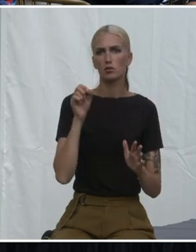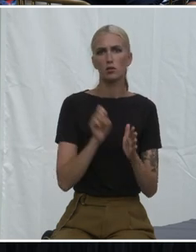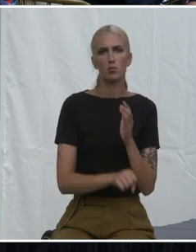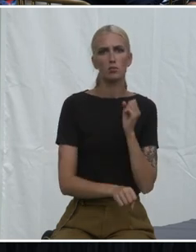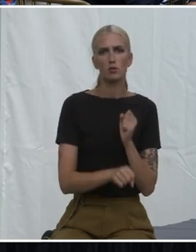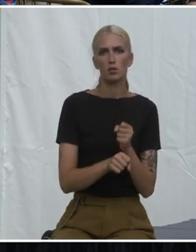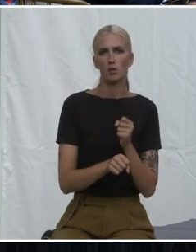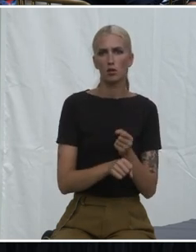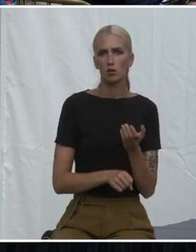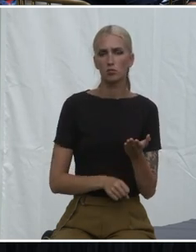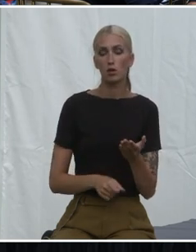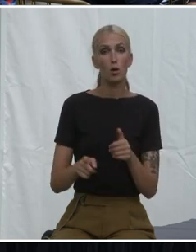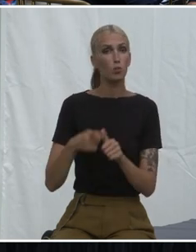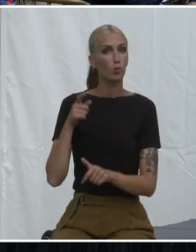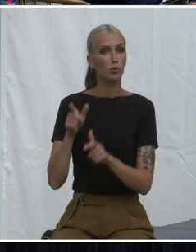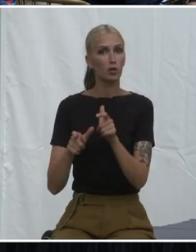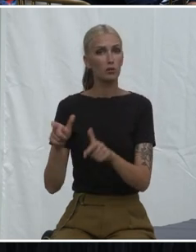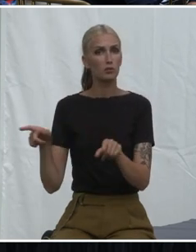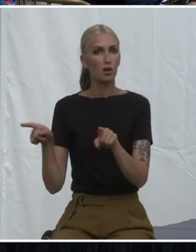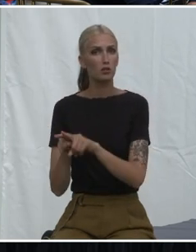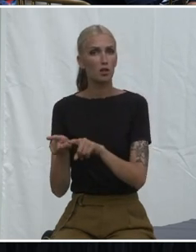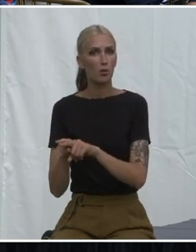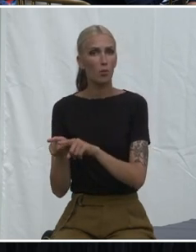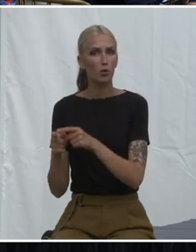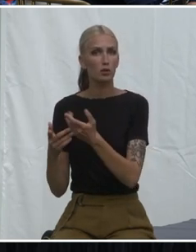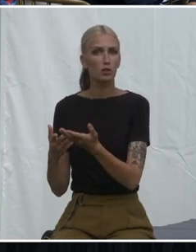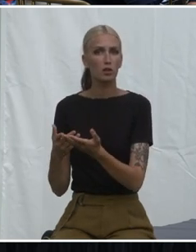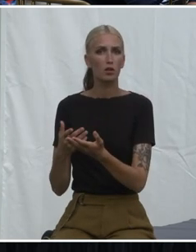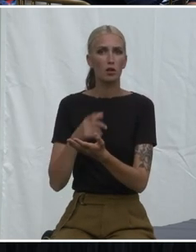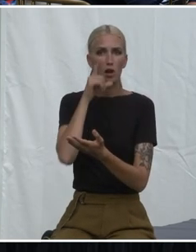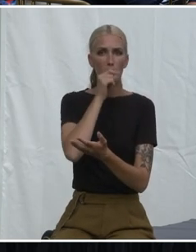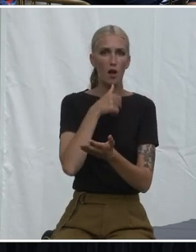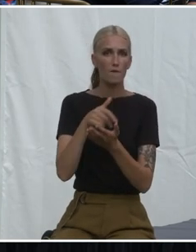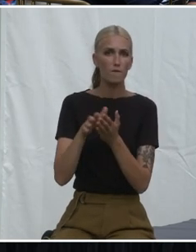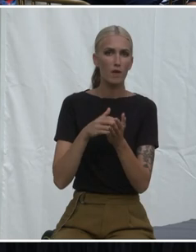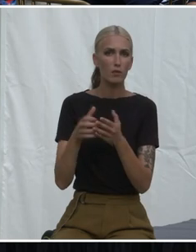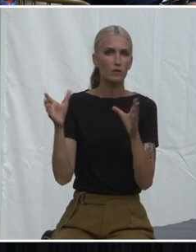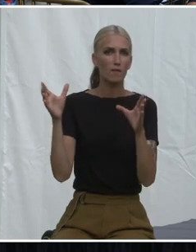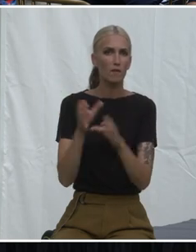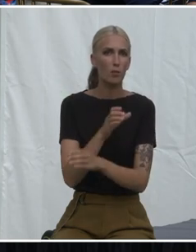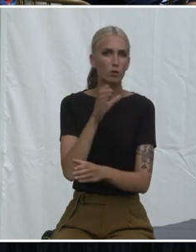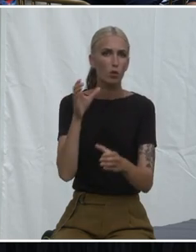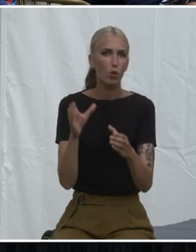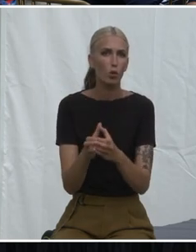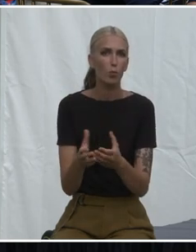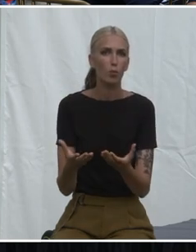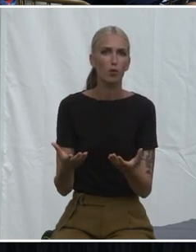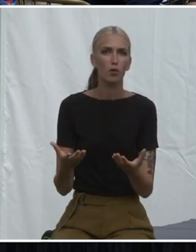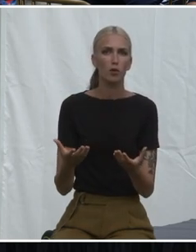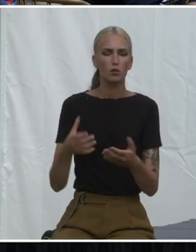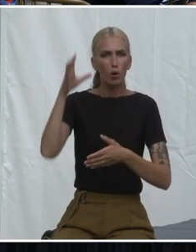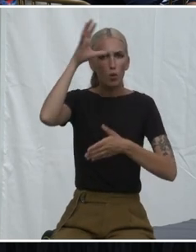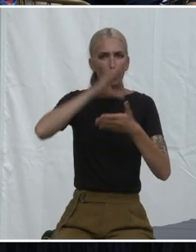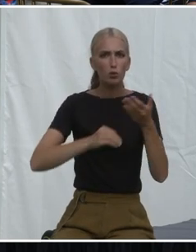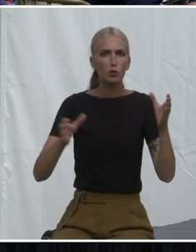with disabled people, ethnic minorities, national minorities. We have to take all these